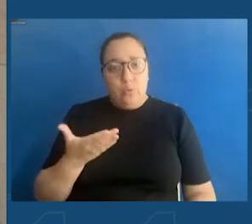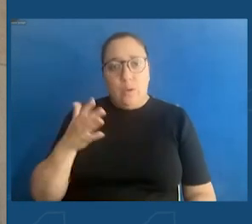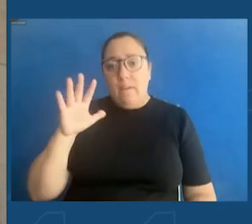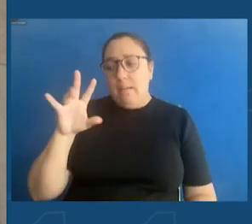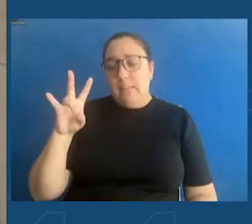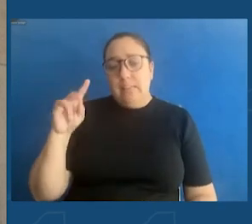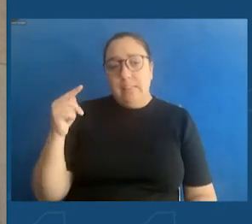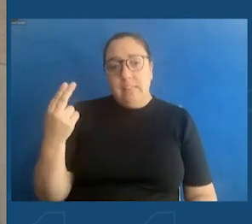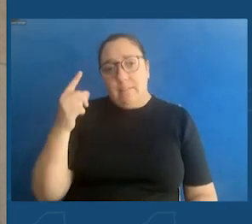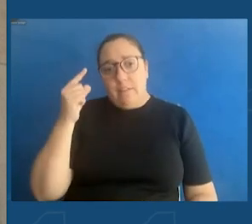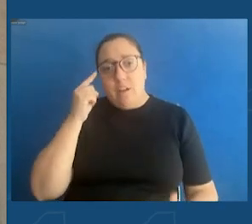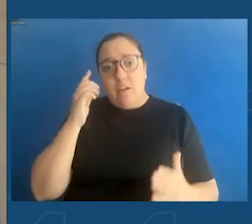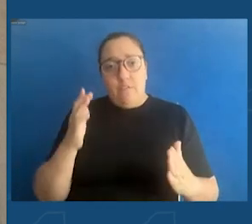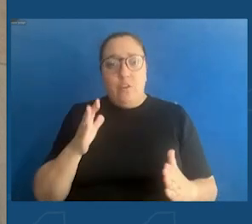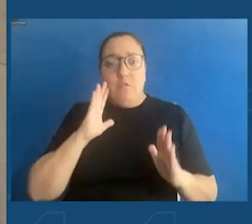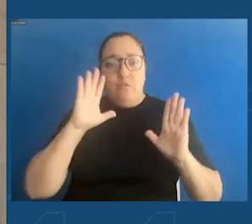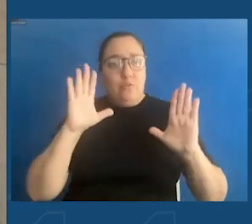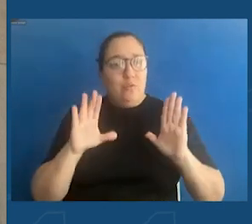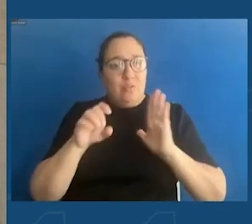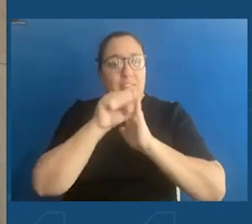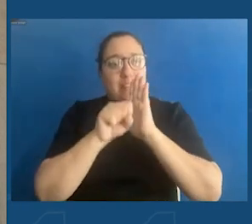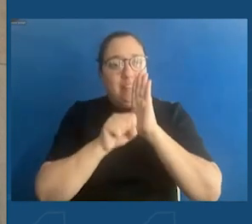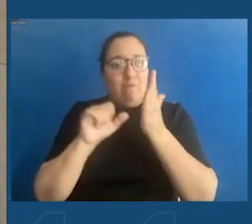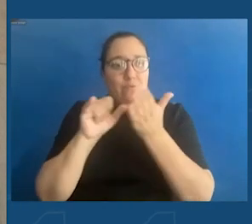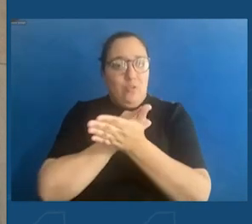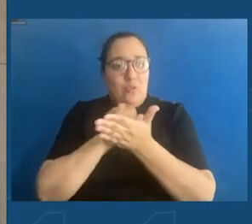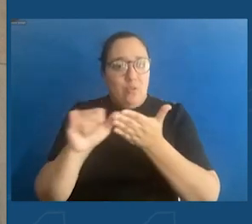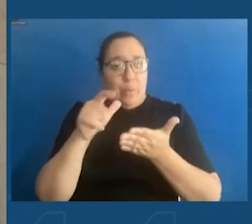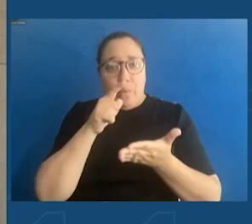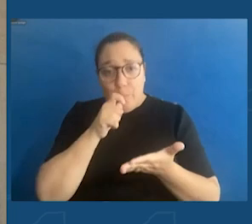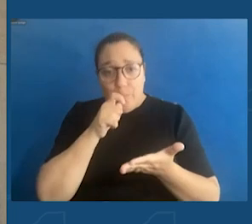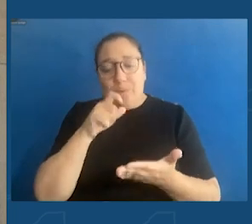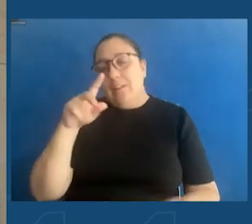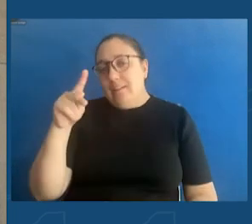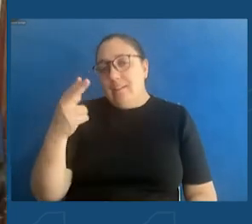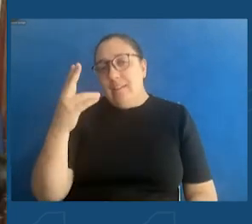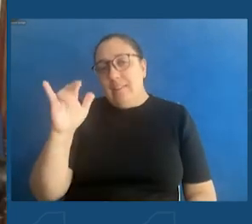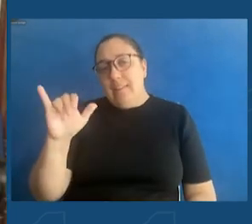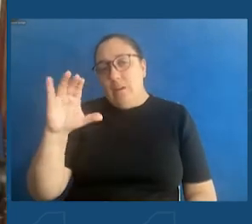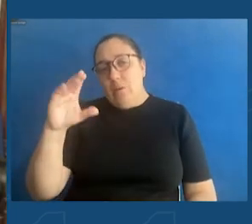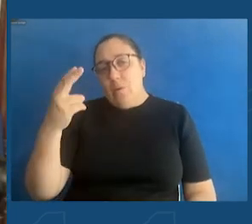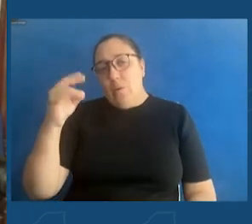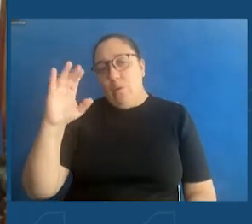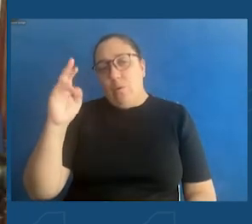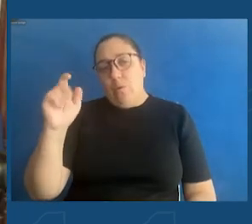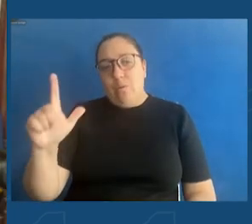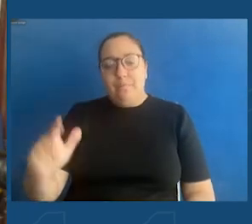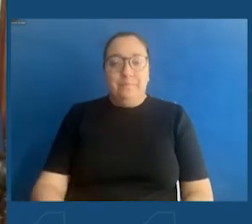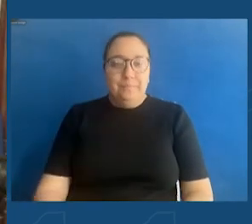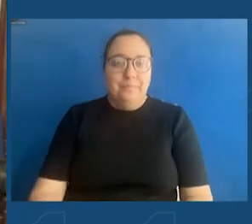governor of the great state of New York, our governor, Governor Kathy Hochul.